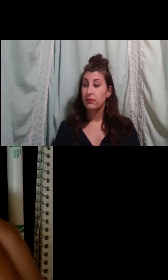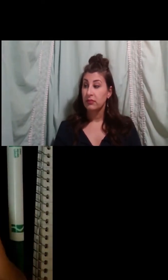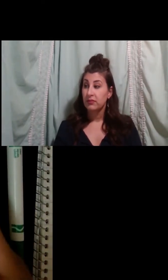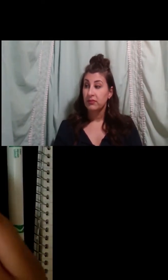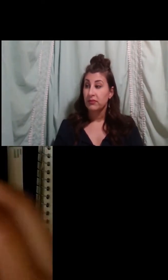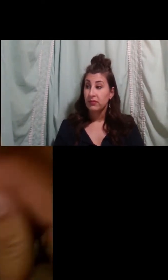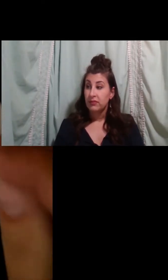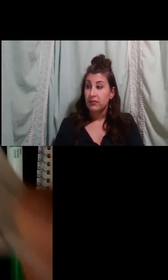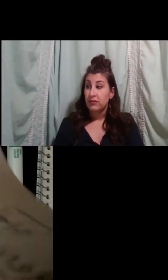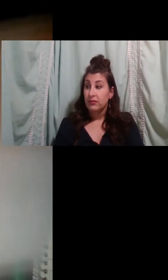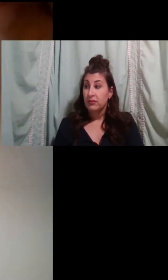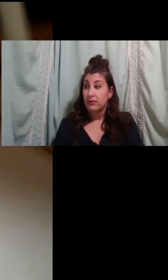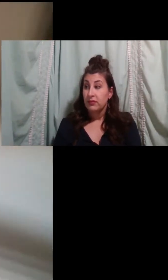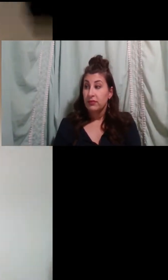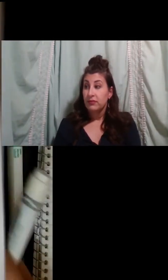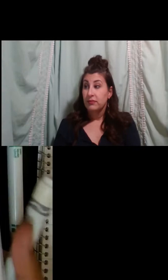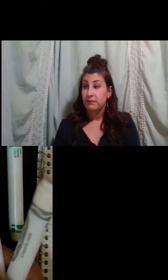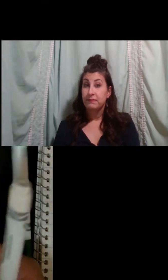All right.